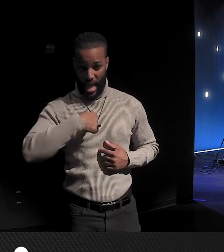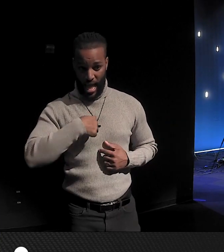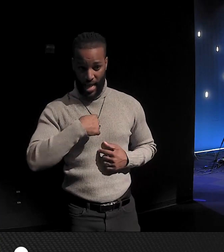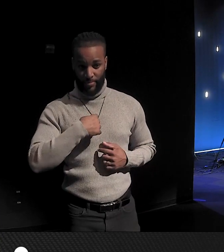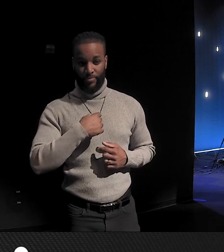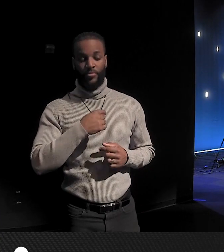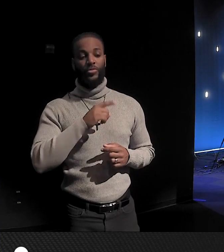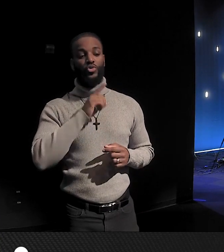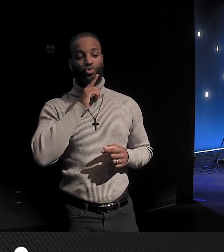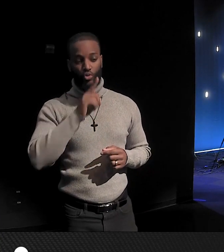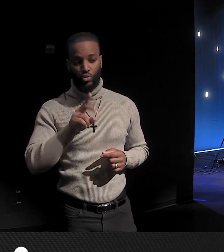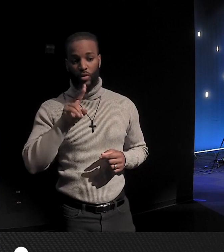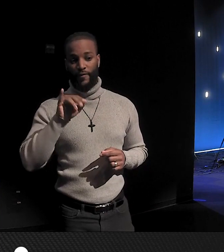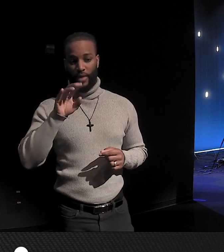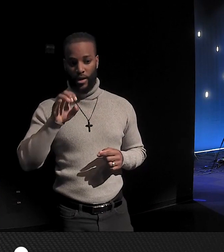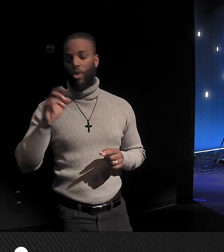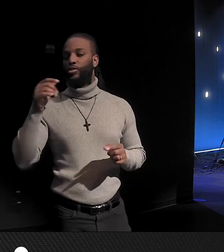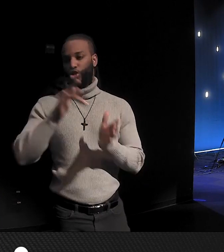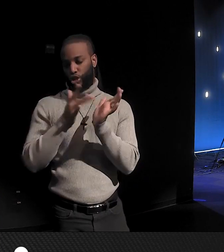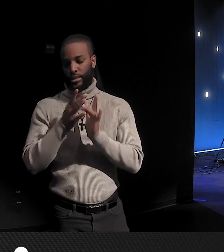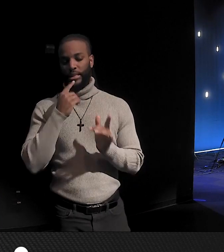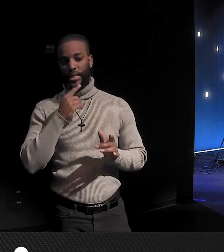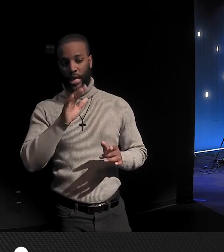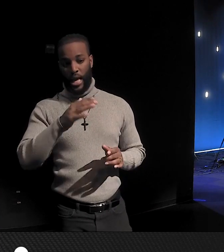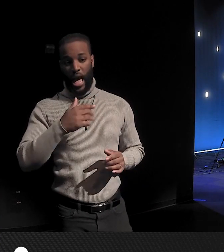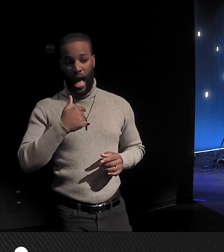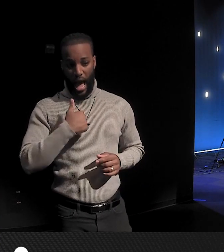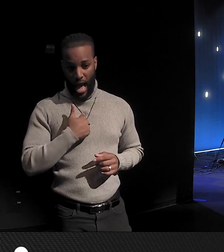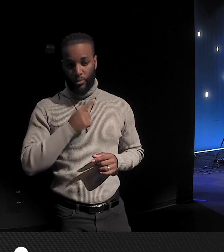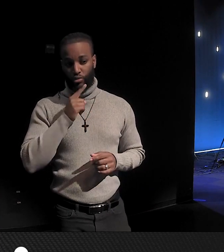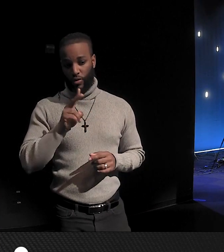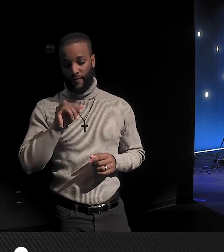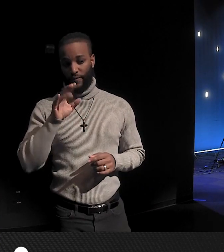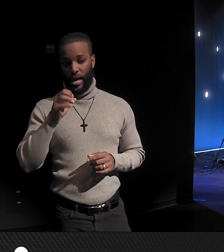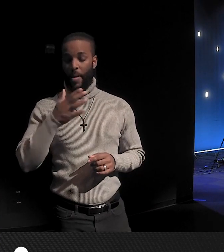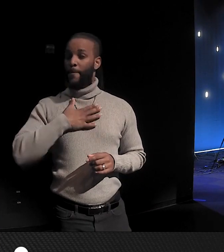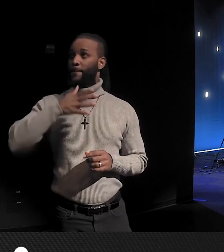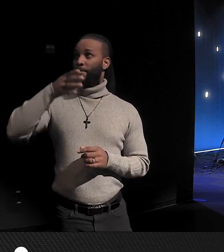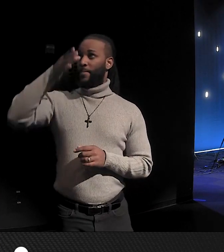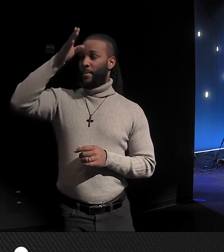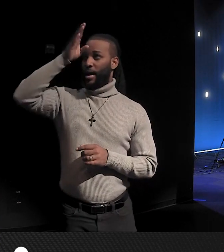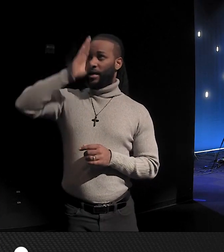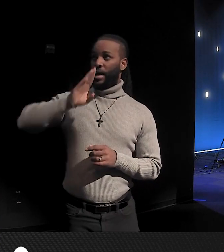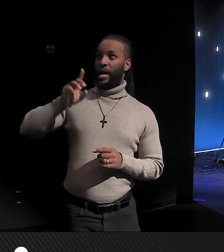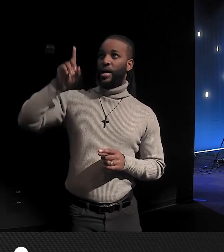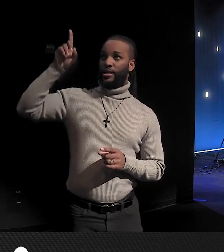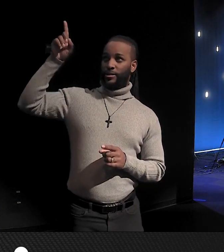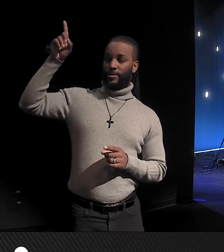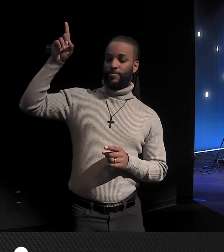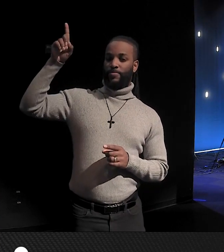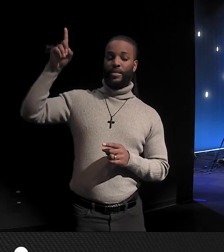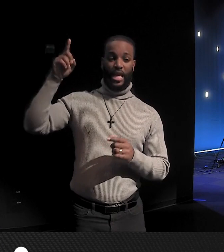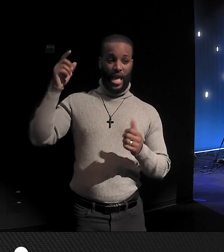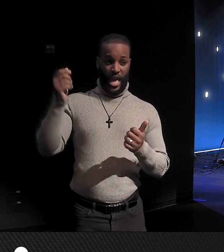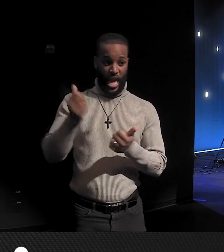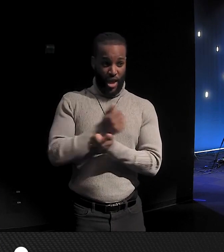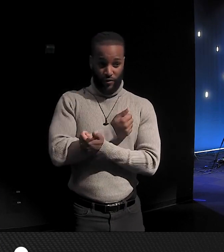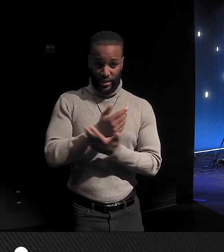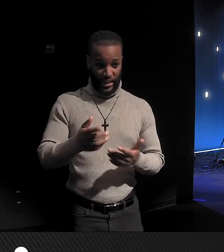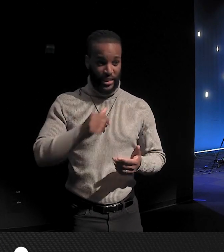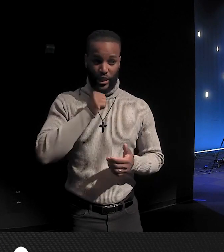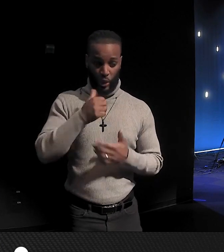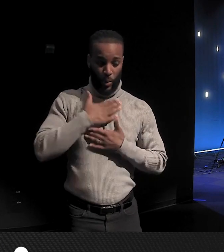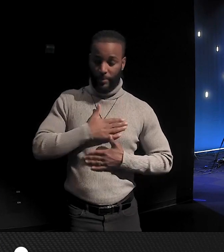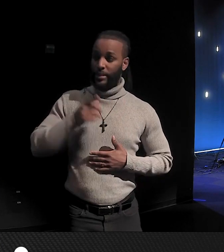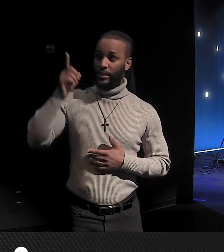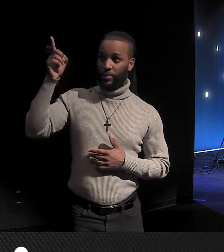true vine, and my Father is the vine dresser. Every branch in me that does not bear fruit, he takes away. And every